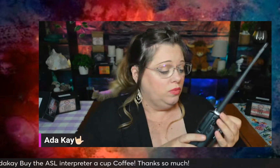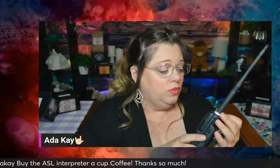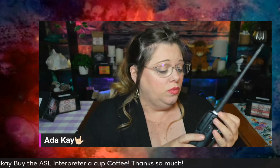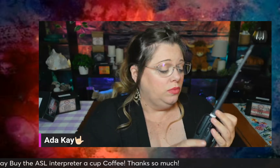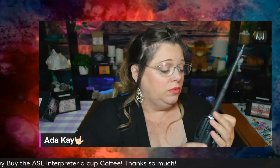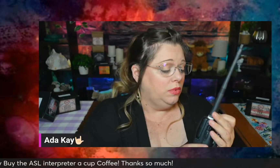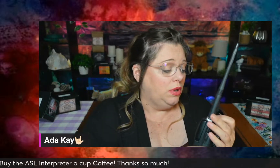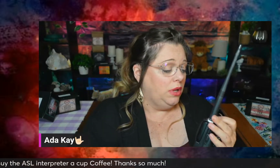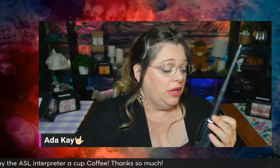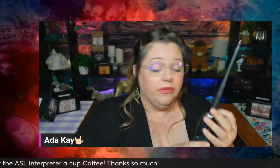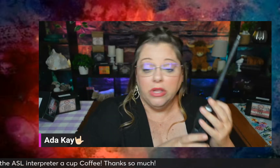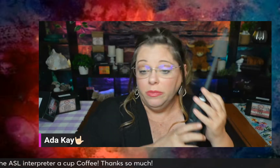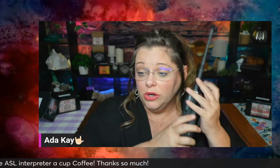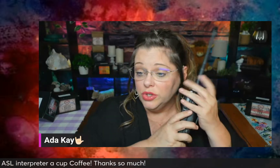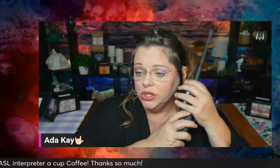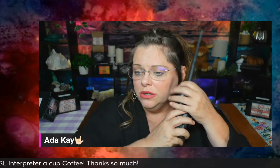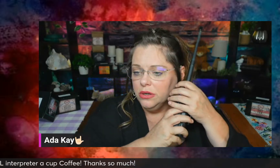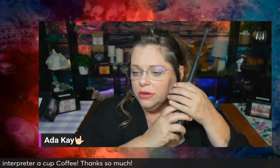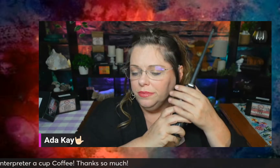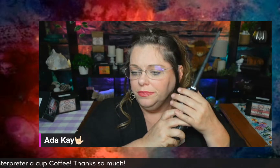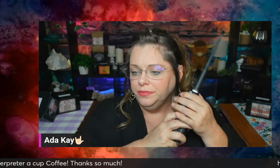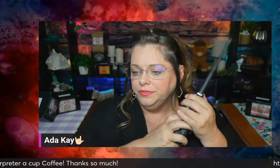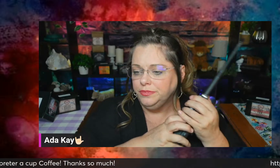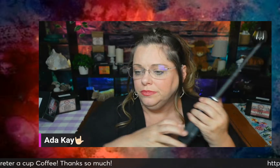do everything but ocean.